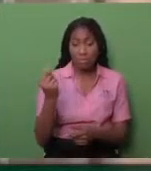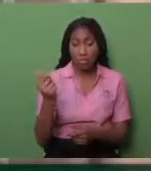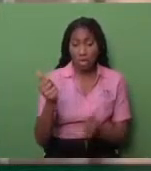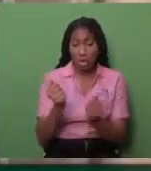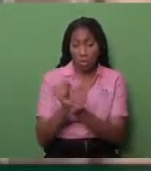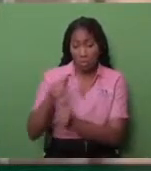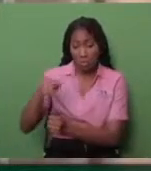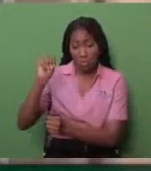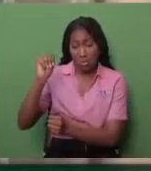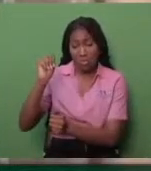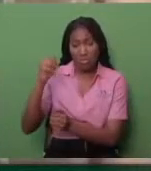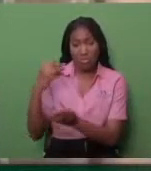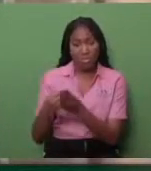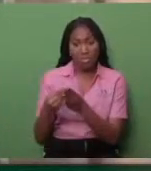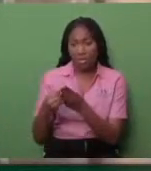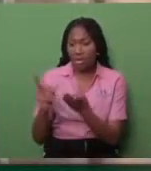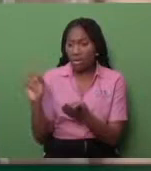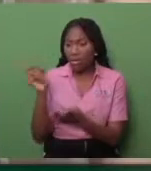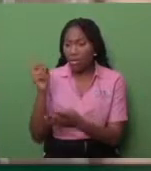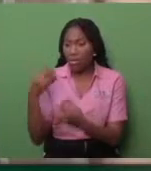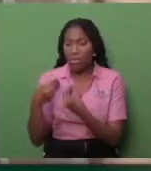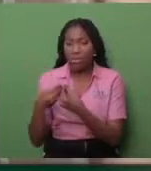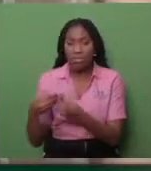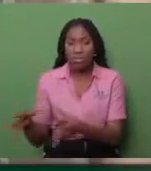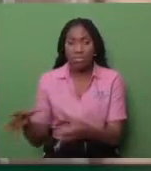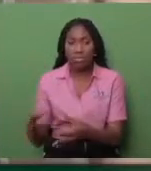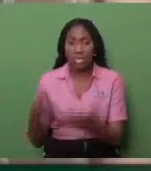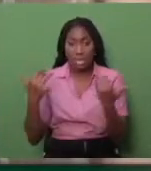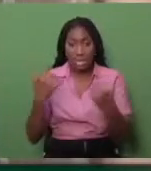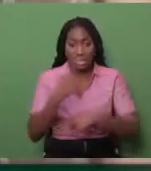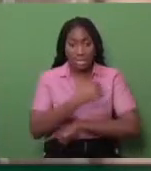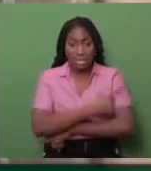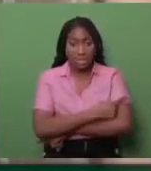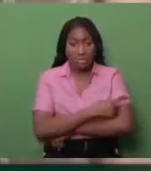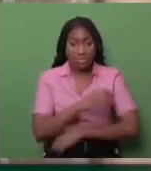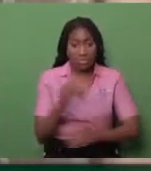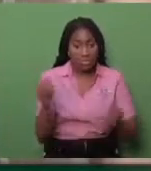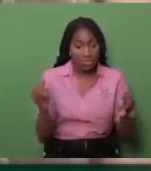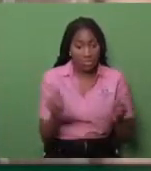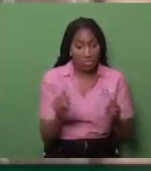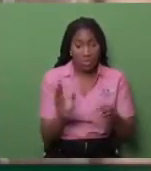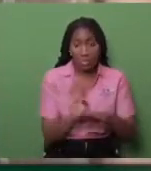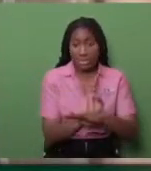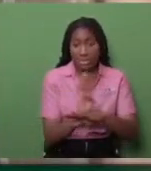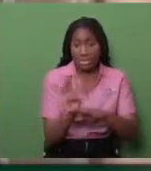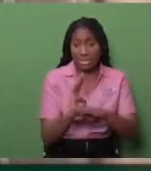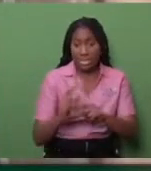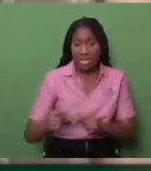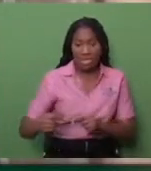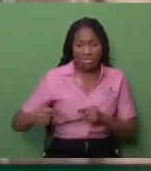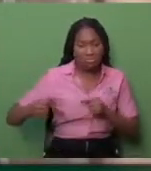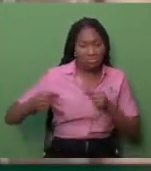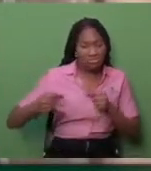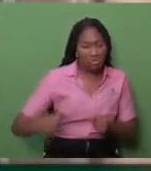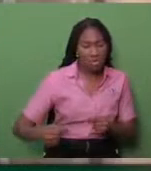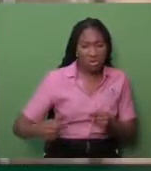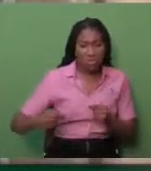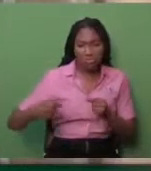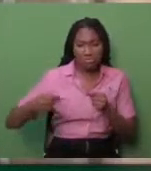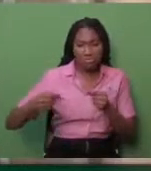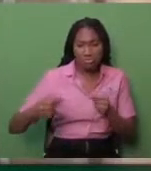Today, small and medium-sized businesses are struggling to get the forex they need to